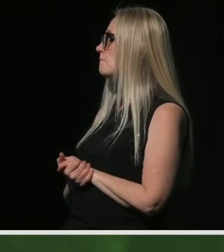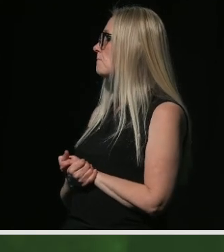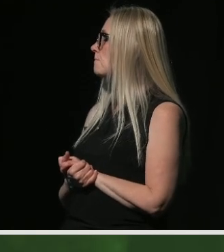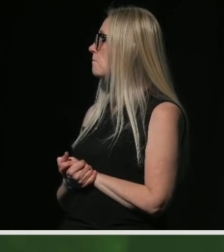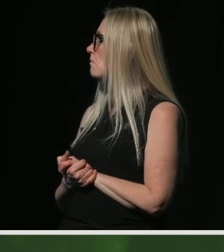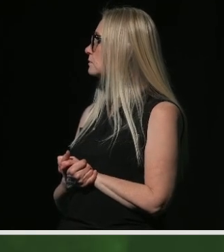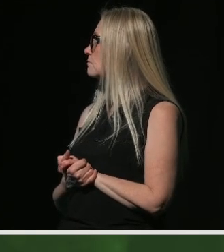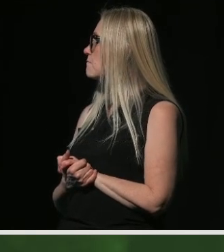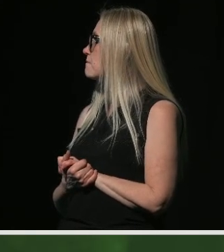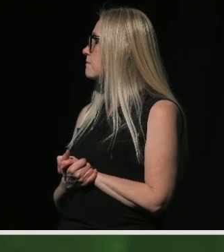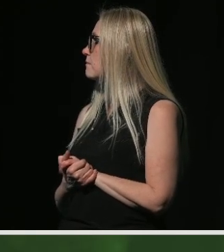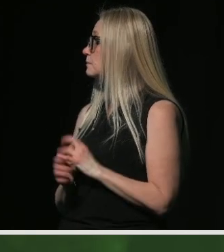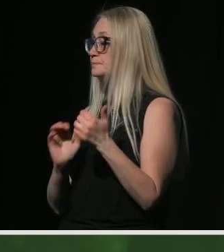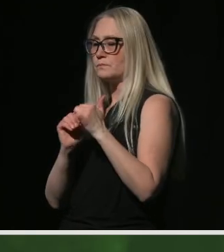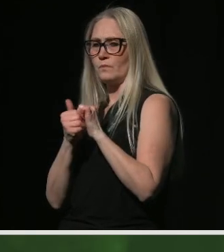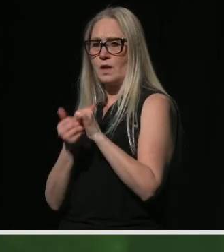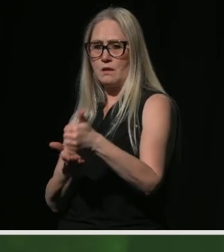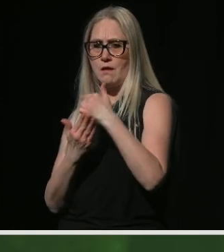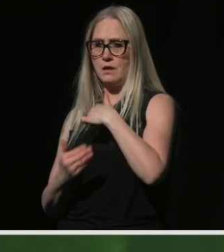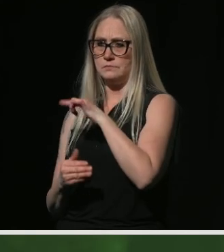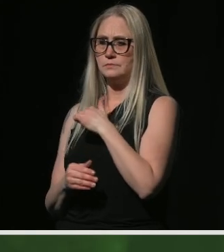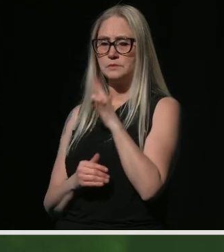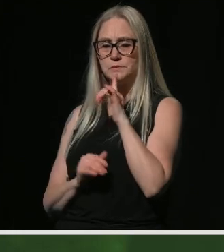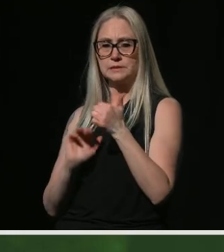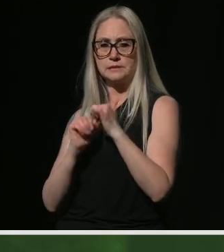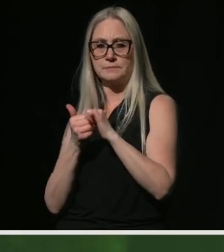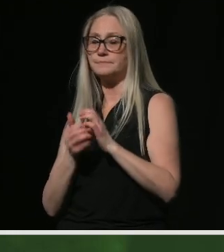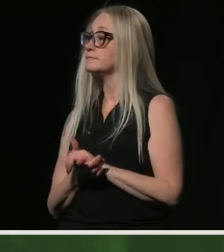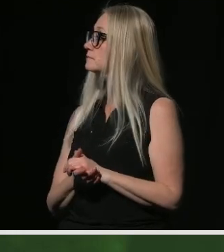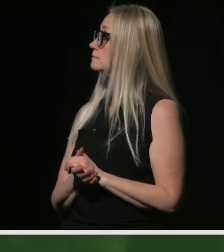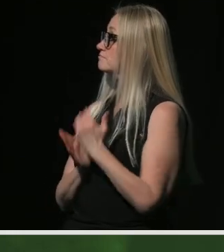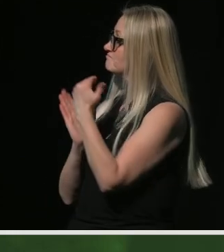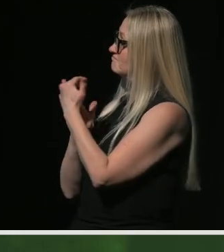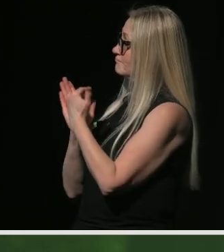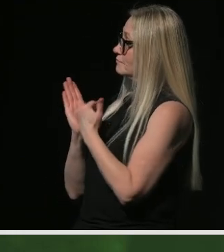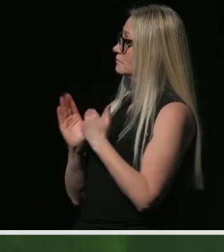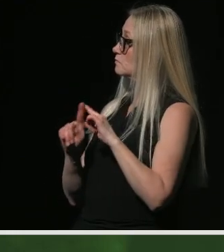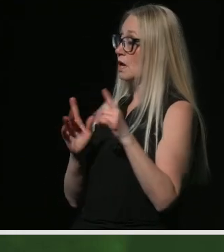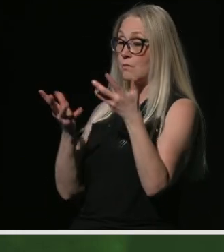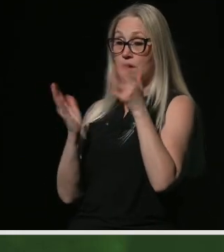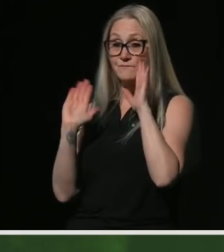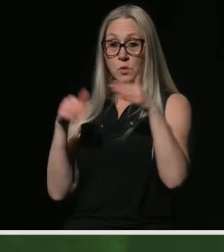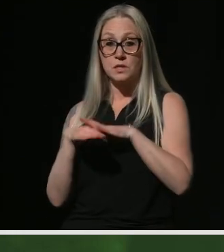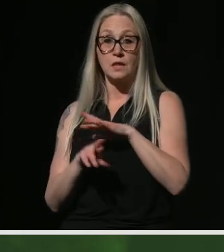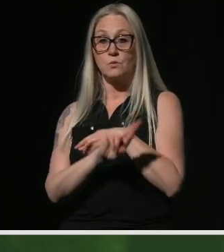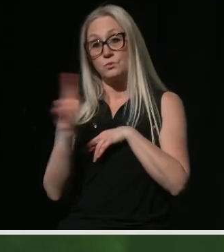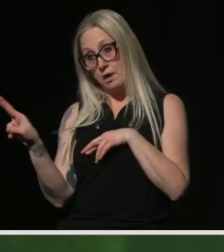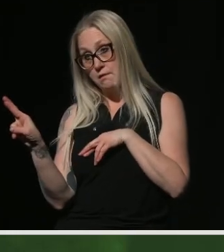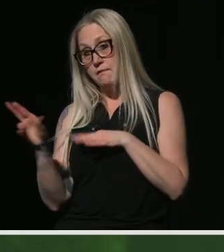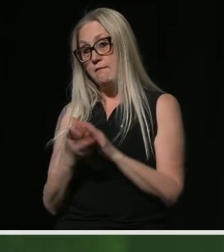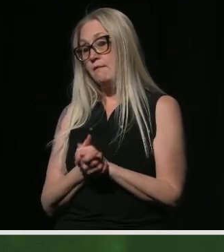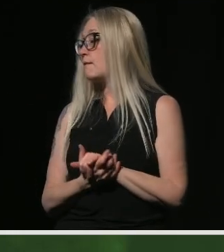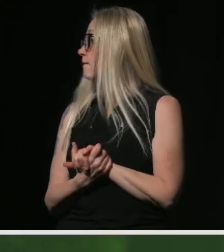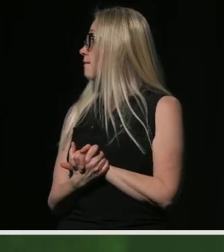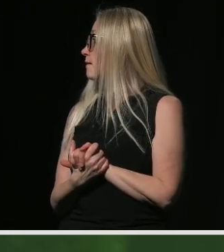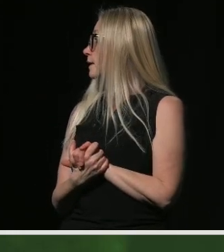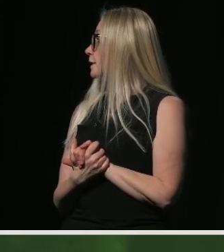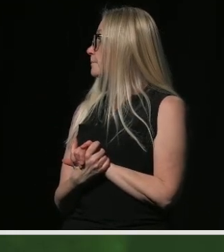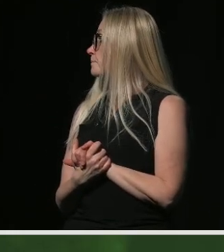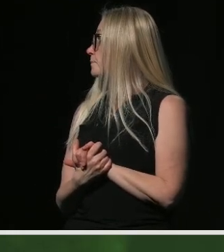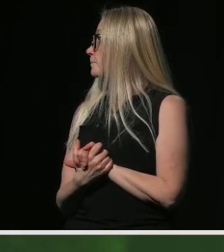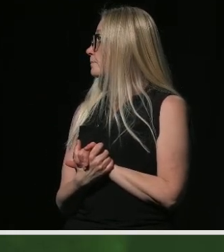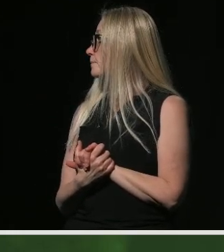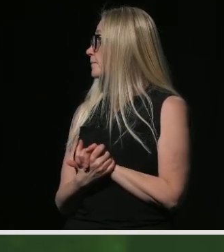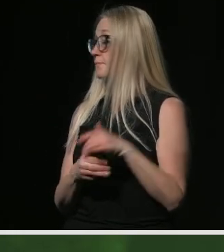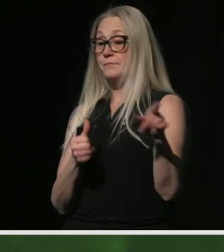Now, how does that stack us up competitively? There's a lot on this slide, but I'd like you to focus on the right-hand side. And there's 2 points to make. The first